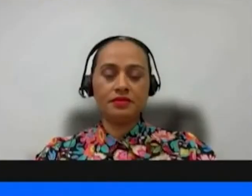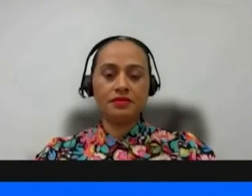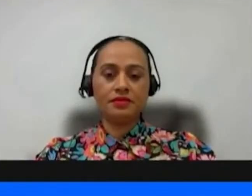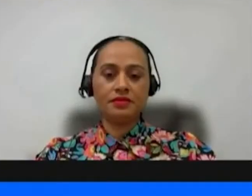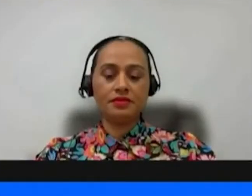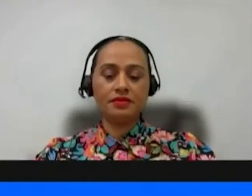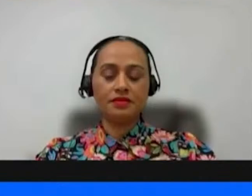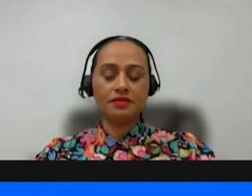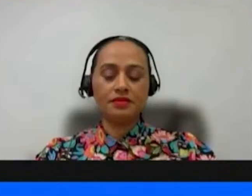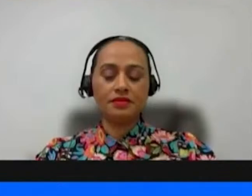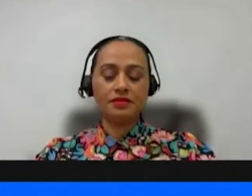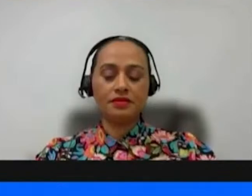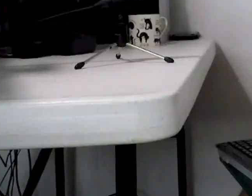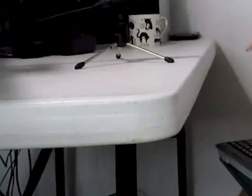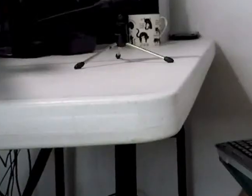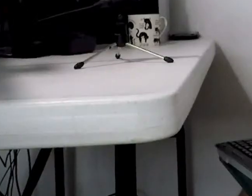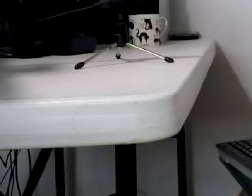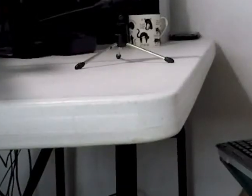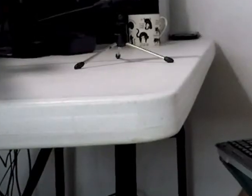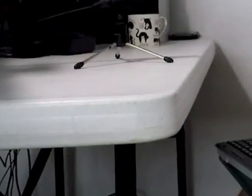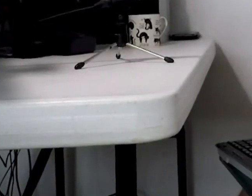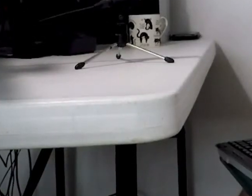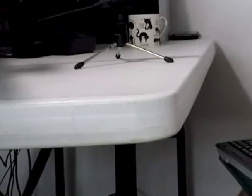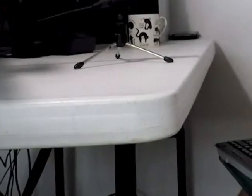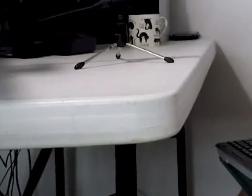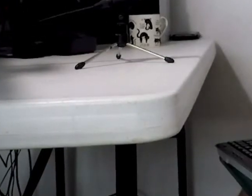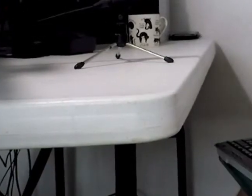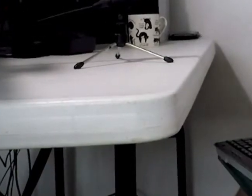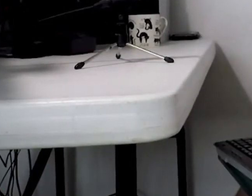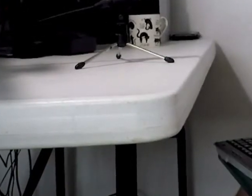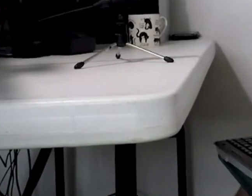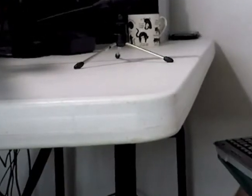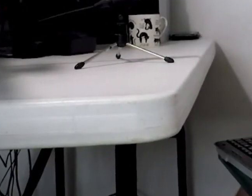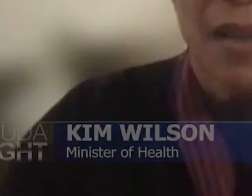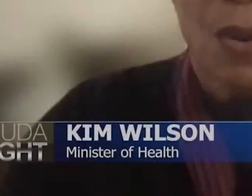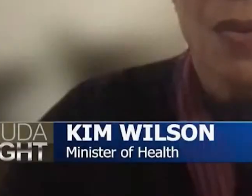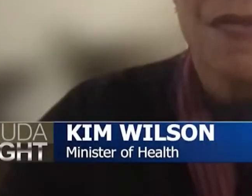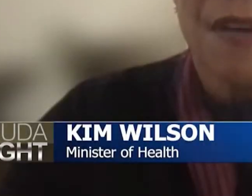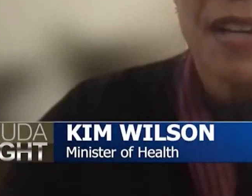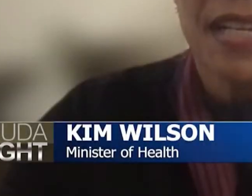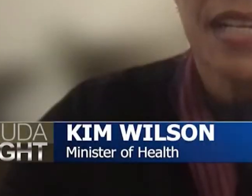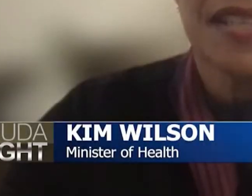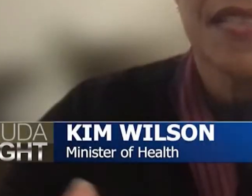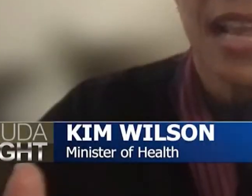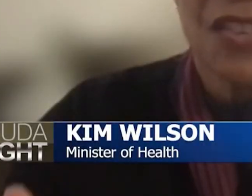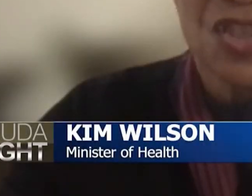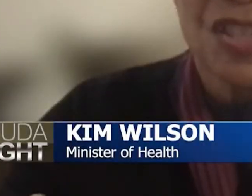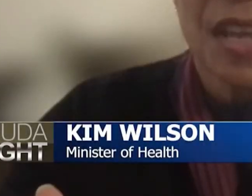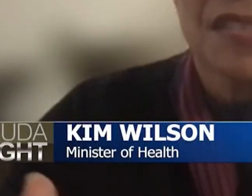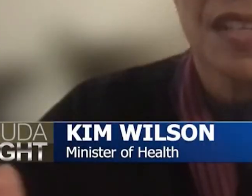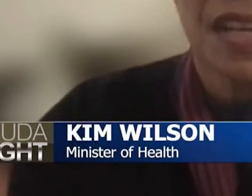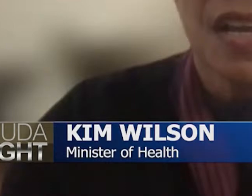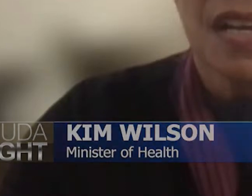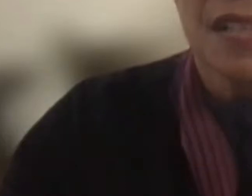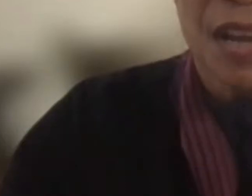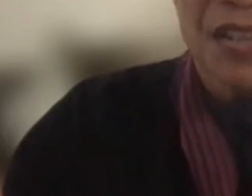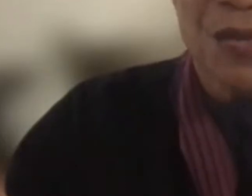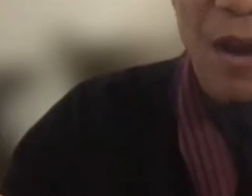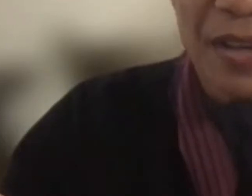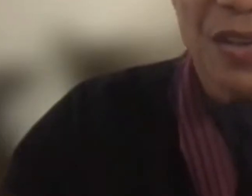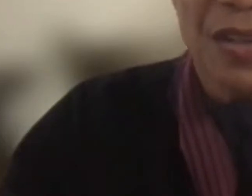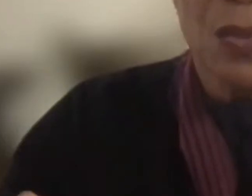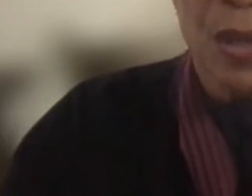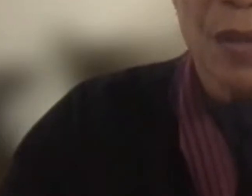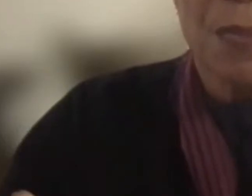in nursing homes are among the most vulnerable members of our society? What we're finding is that the antigen testing